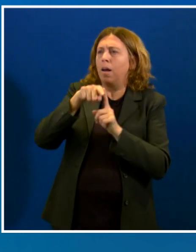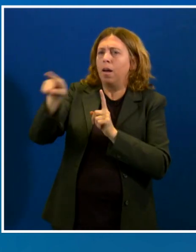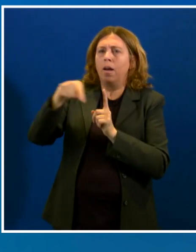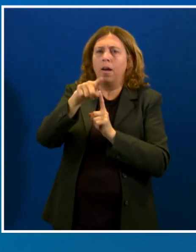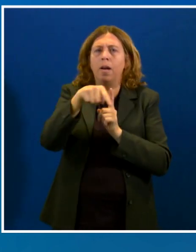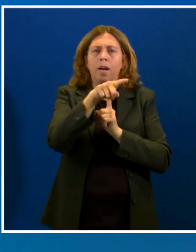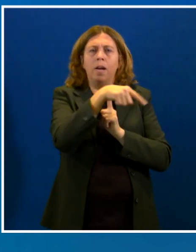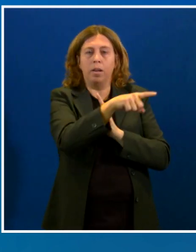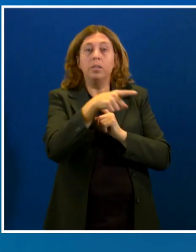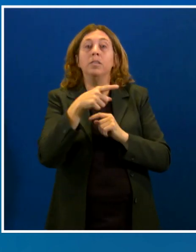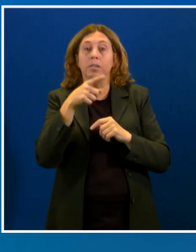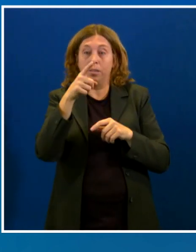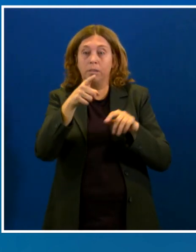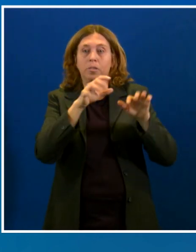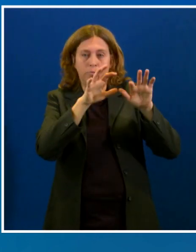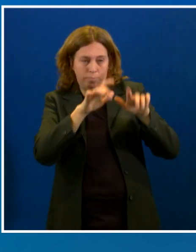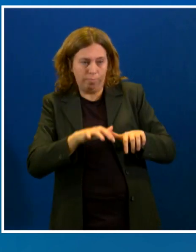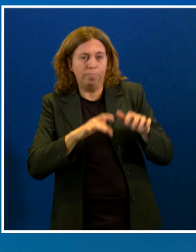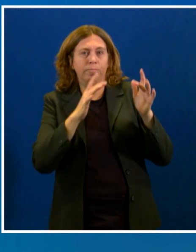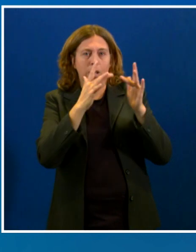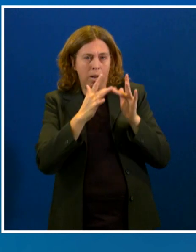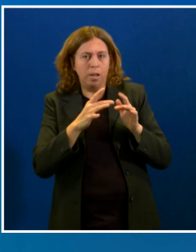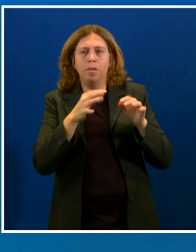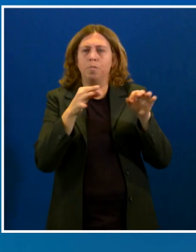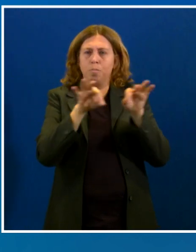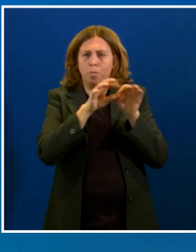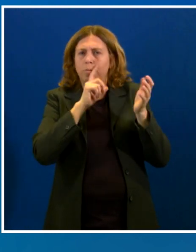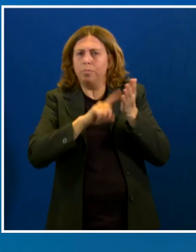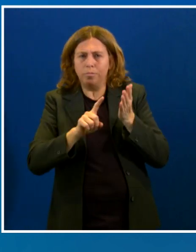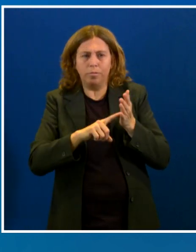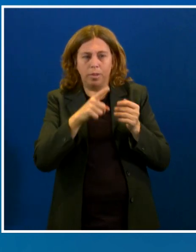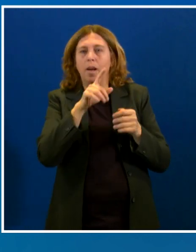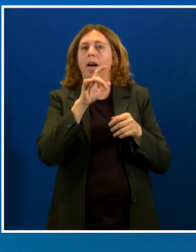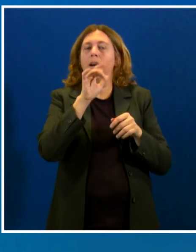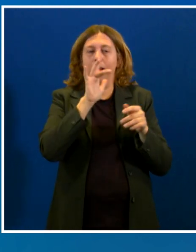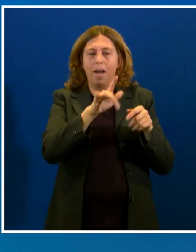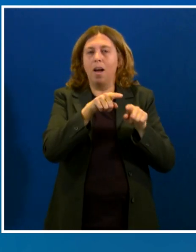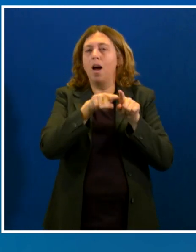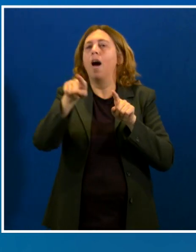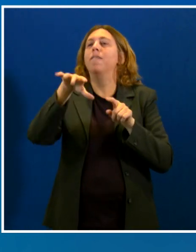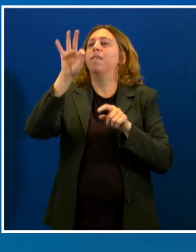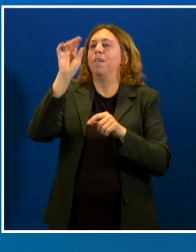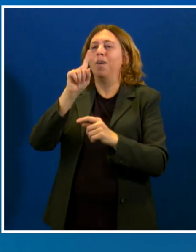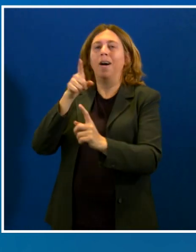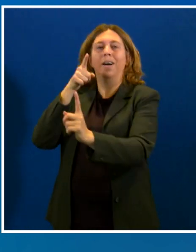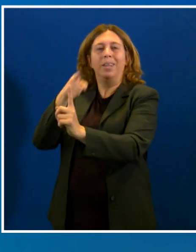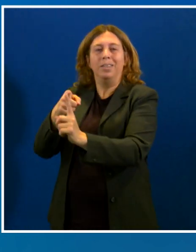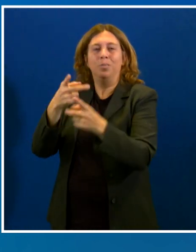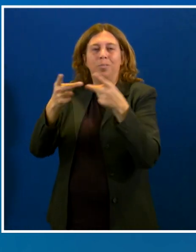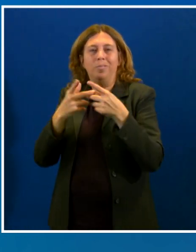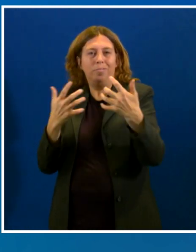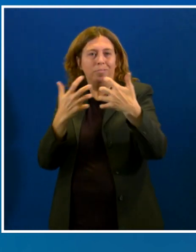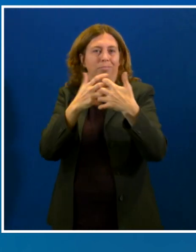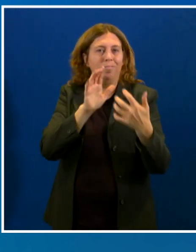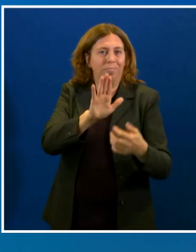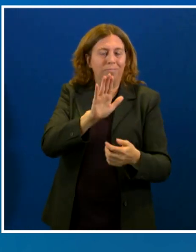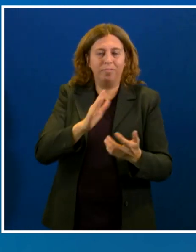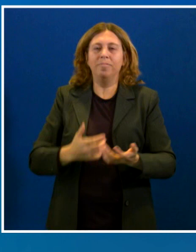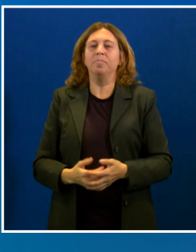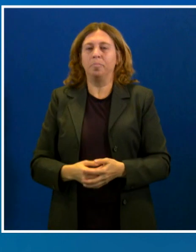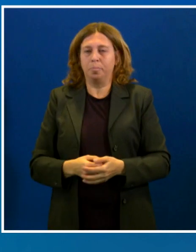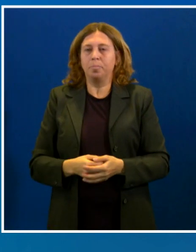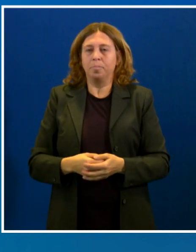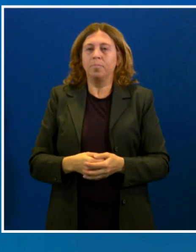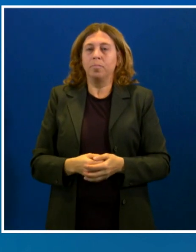and you click the one that you would like to have give you the vaccine. If you have health insurance and a